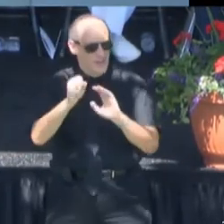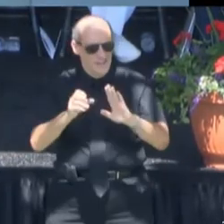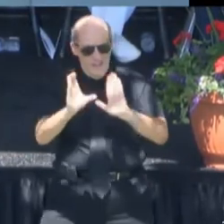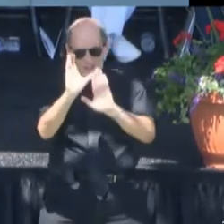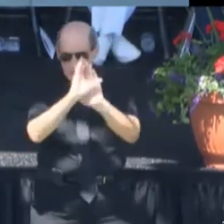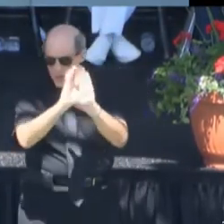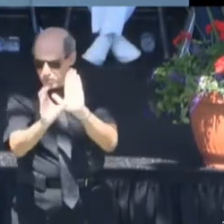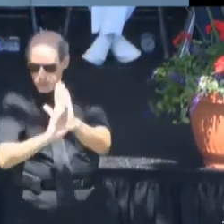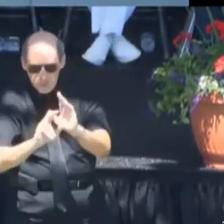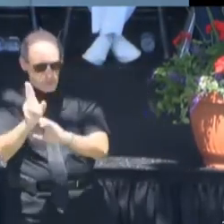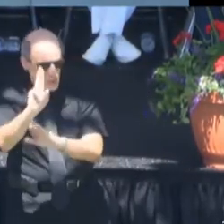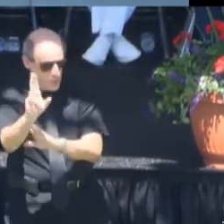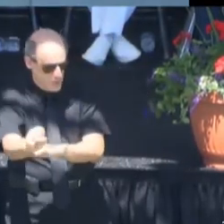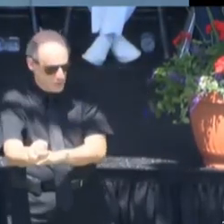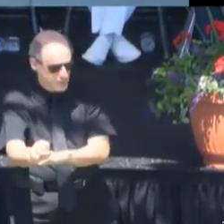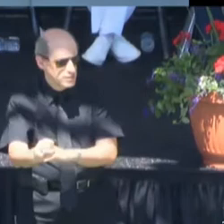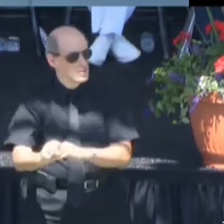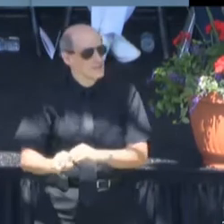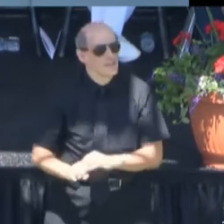United States